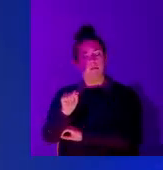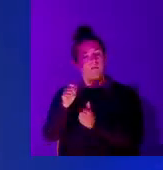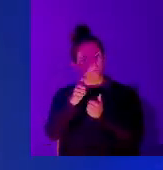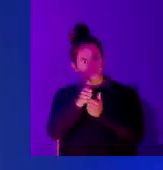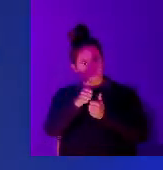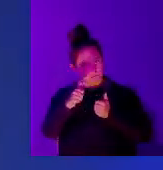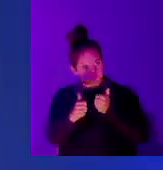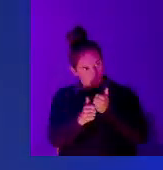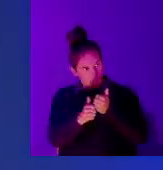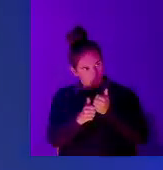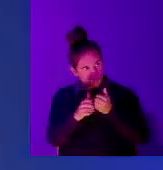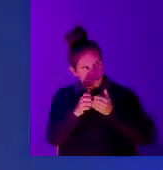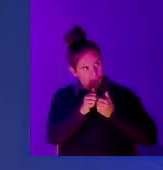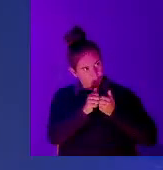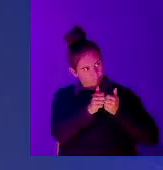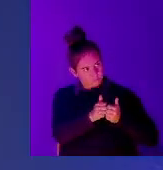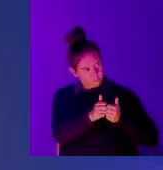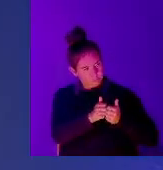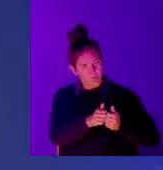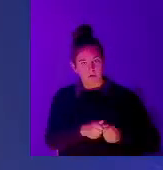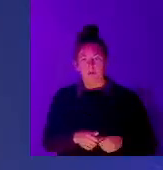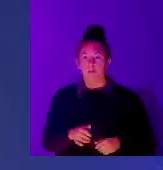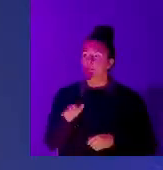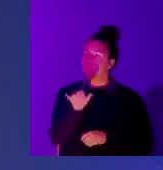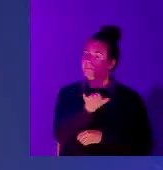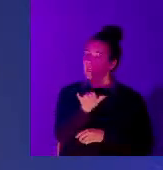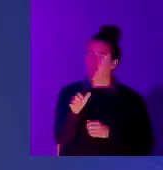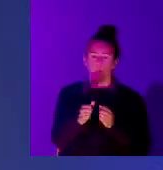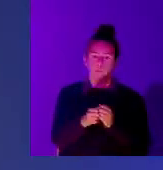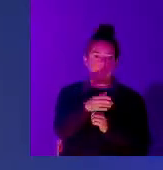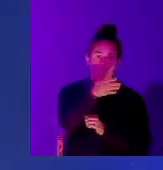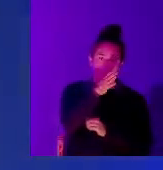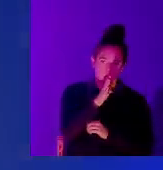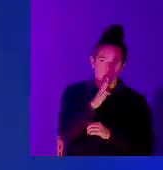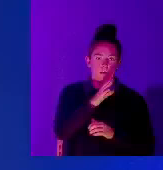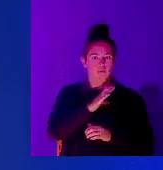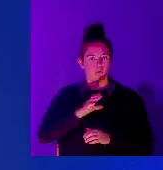Christ, and the Holy Spirit.